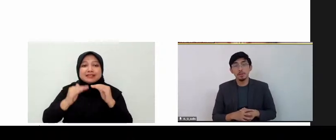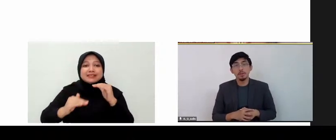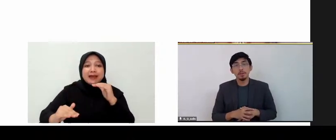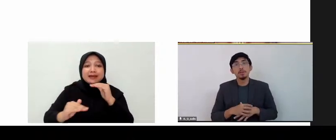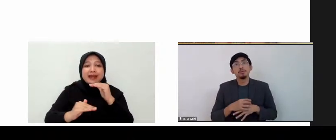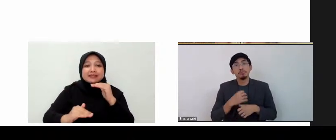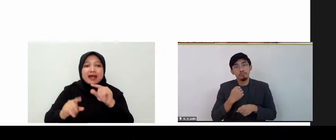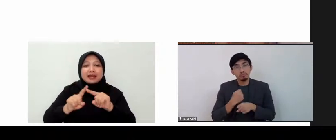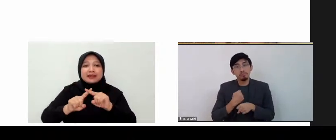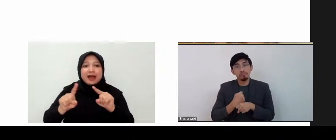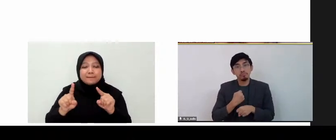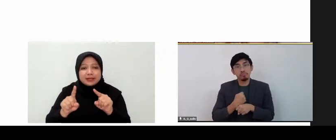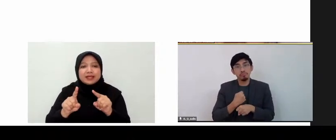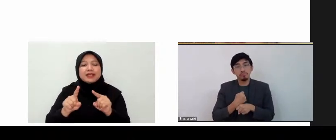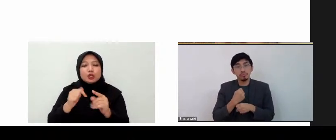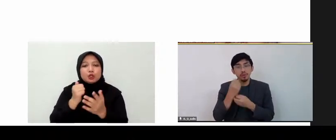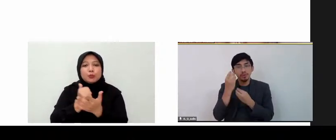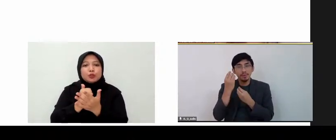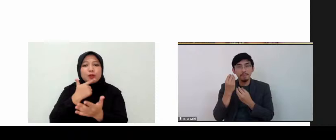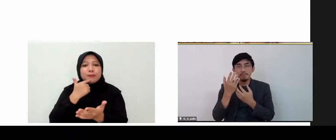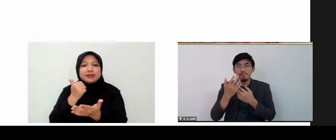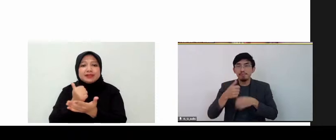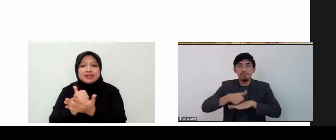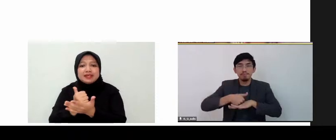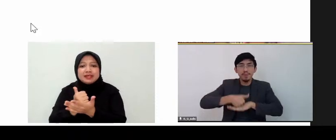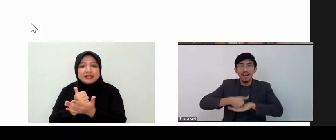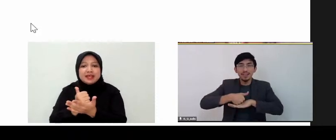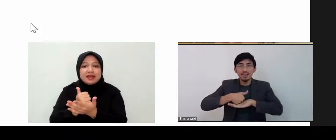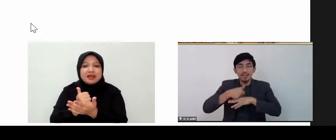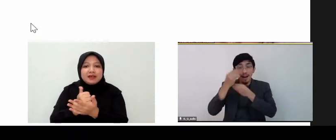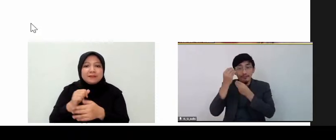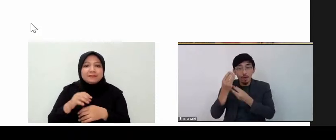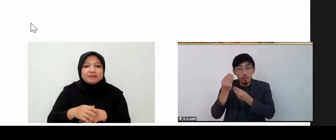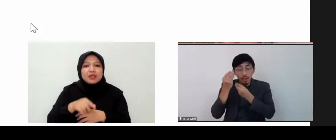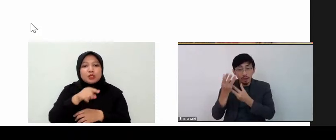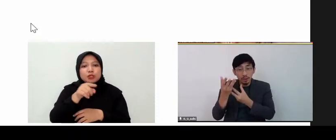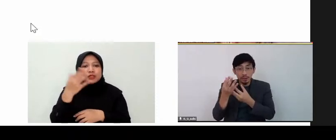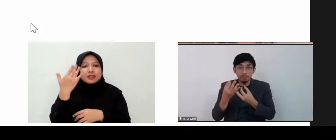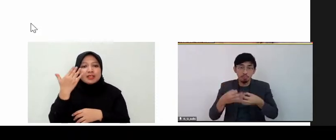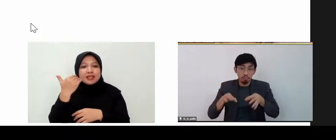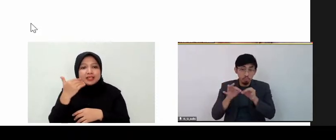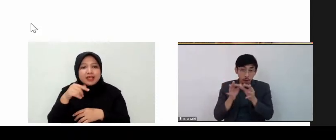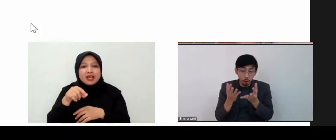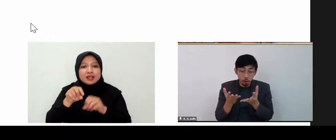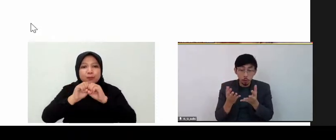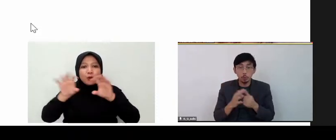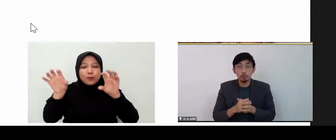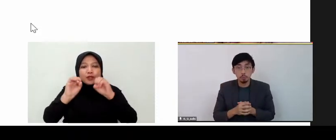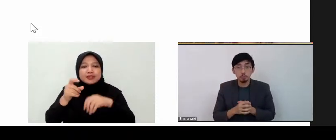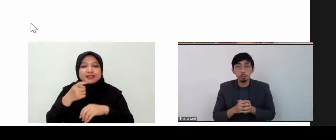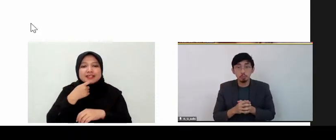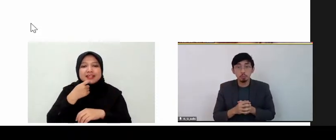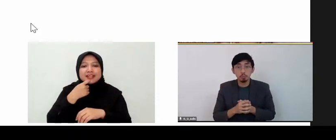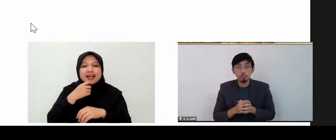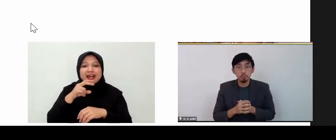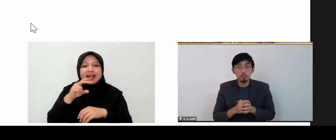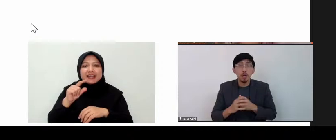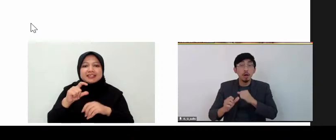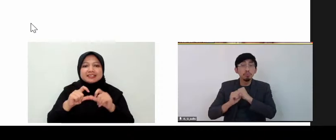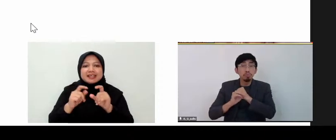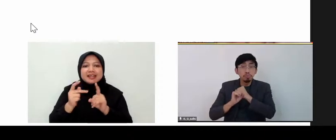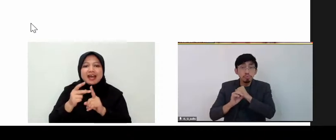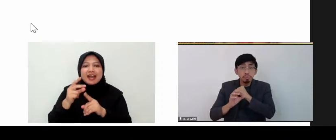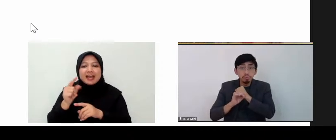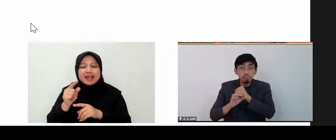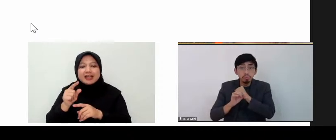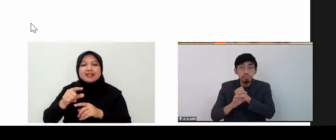Promoting SRHR in rural areas, that's quite interesting. And advocacy for discrimination law. Yeah, I think this also happens in